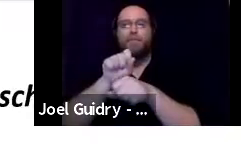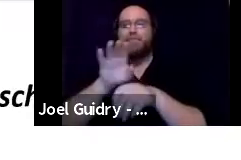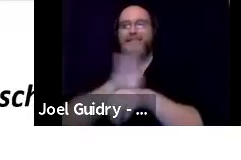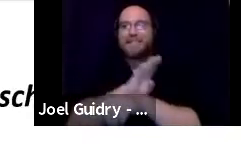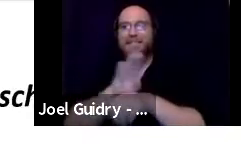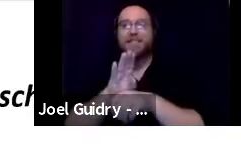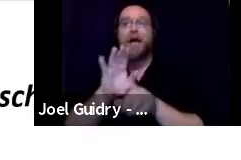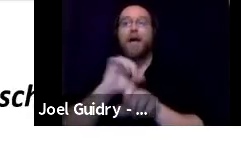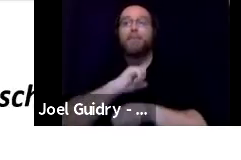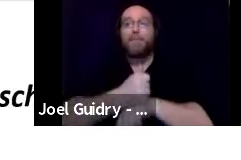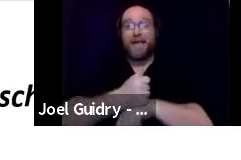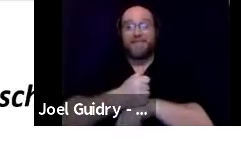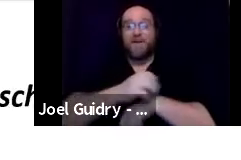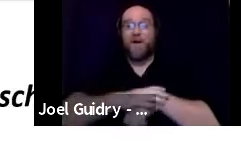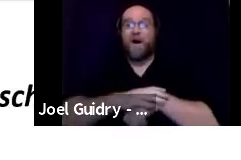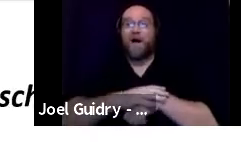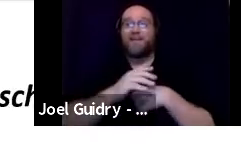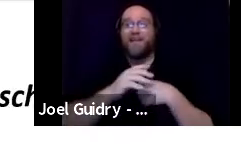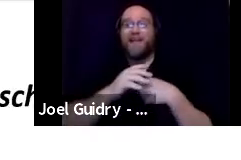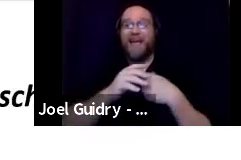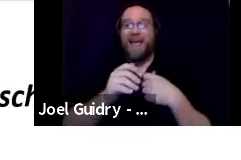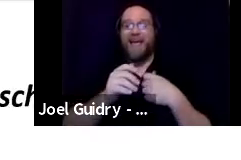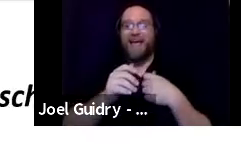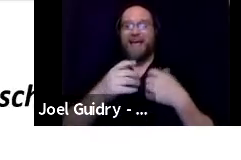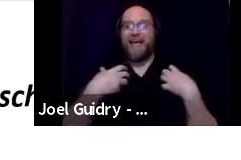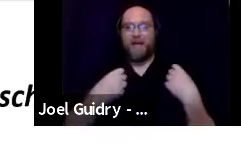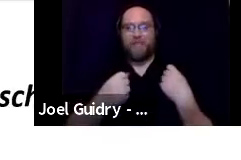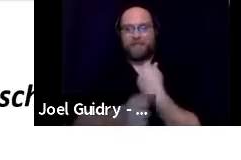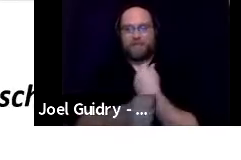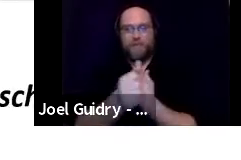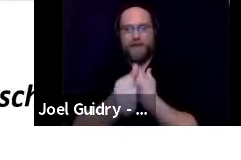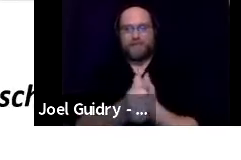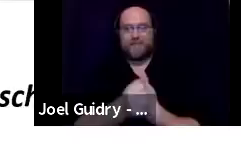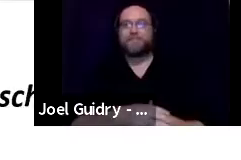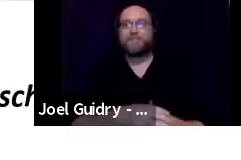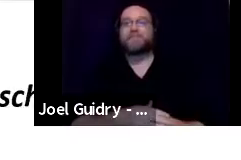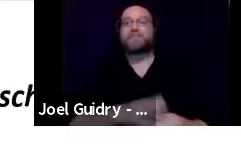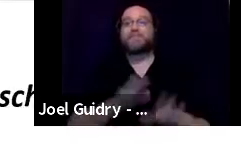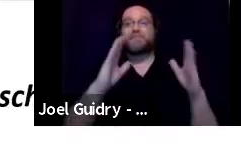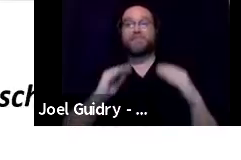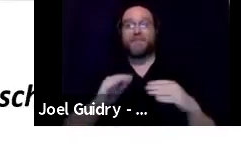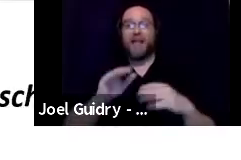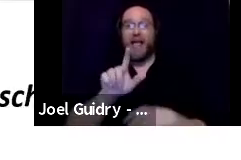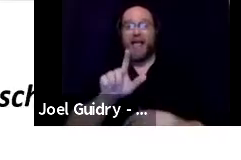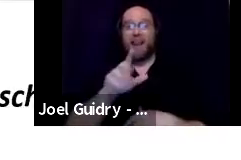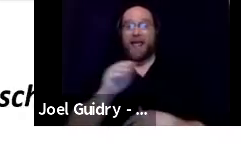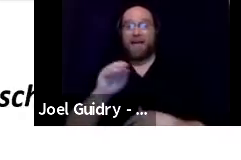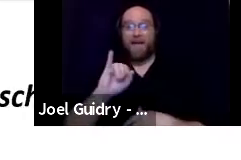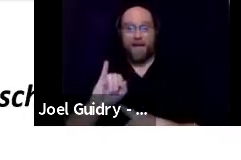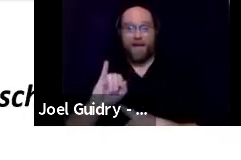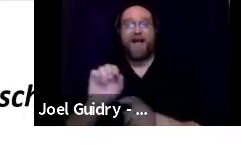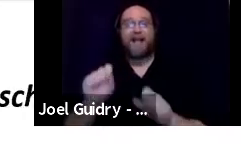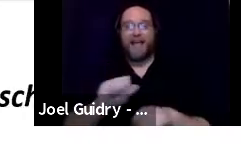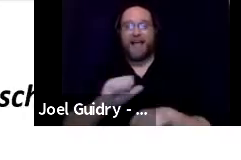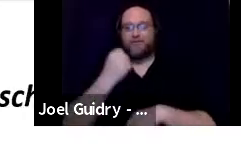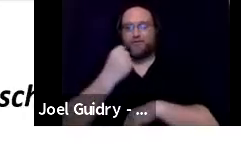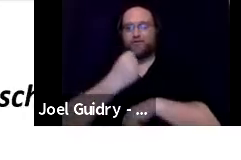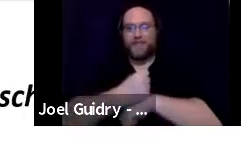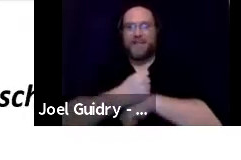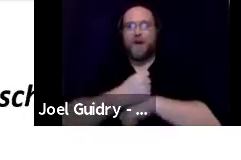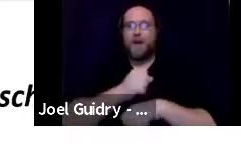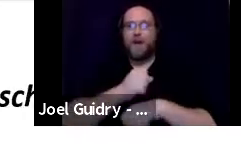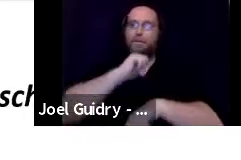threats. Now, labor and industries also can shut down based on worksite violations